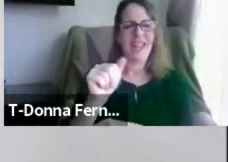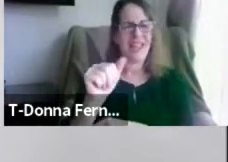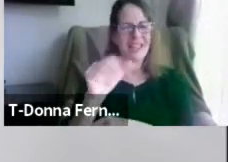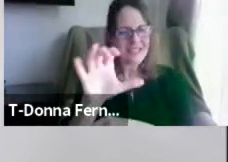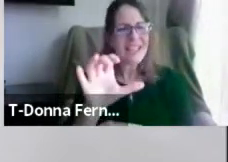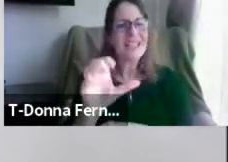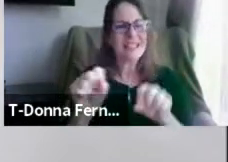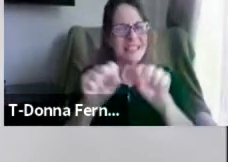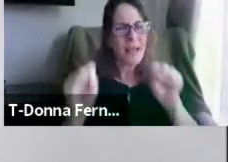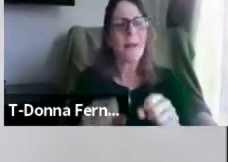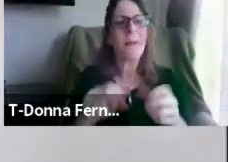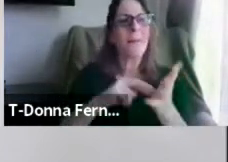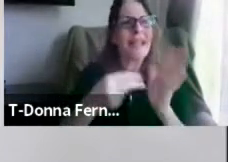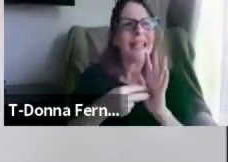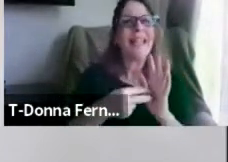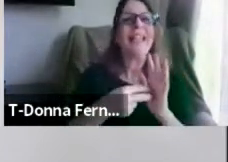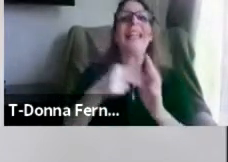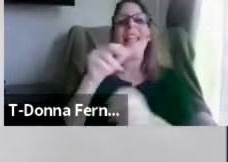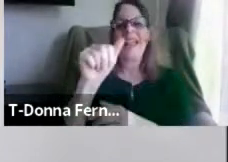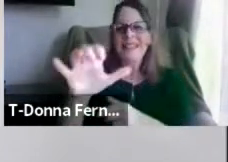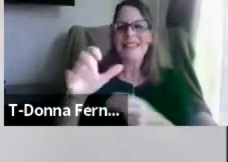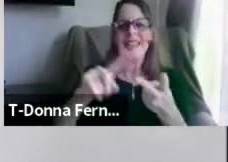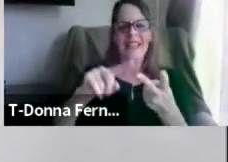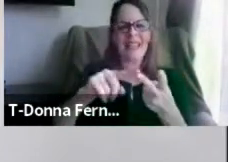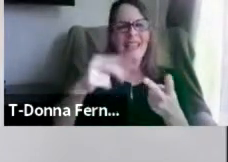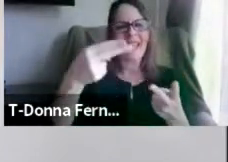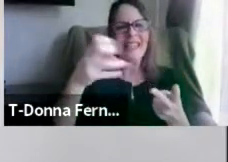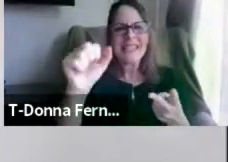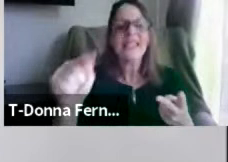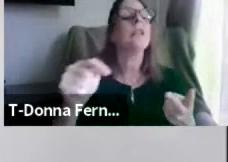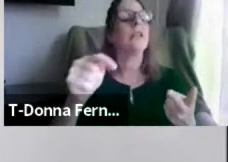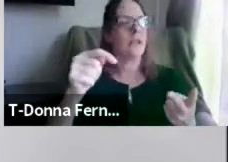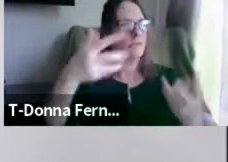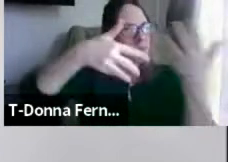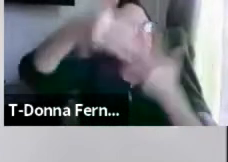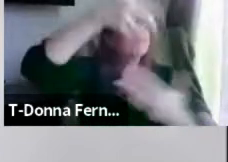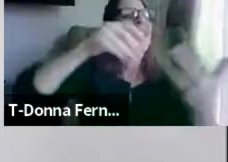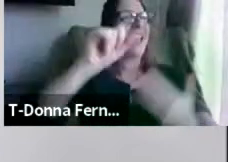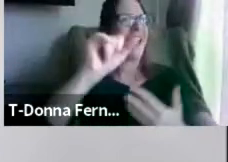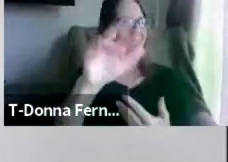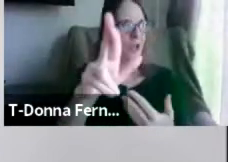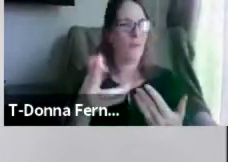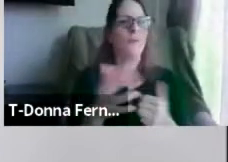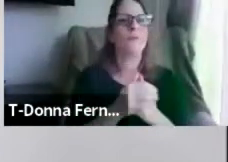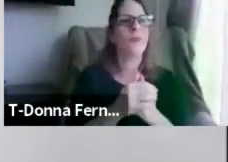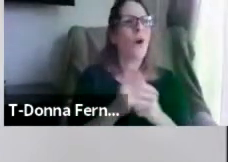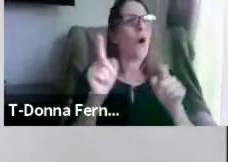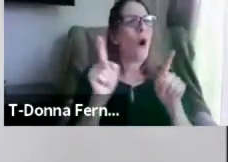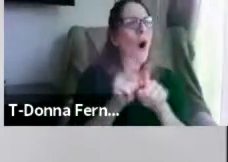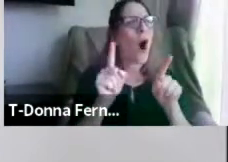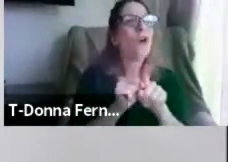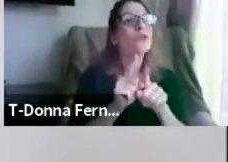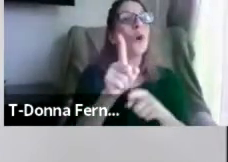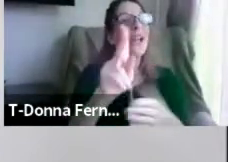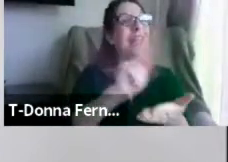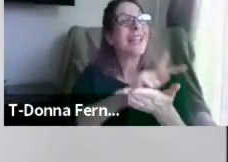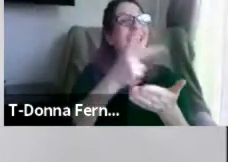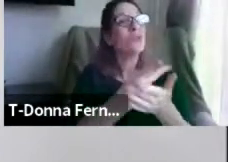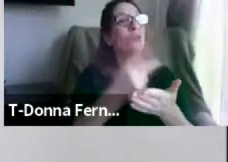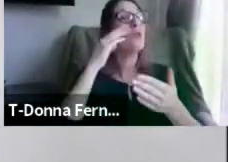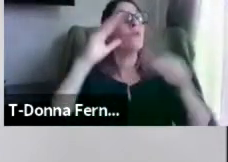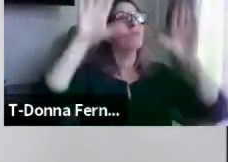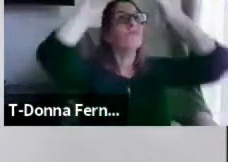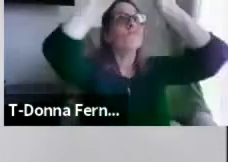our heating, ventilation, and air conditioning. Also in kitchens, hood systems should be inspected prior to